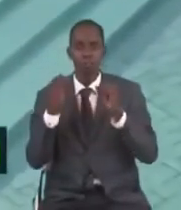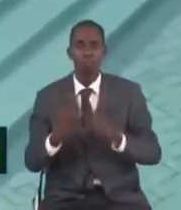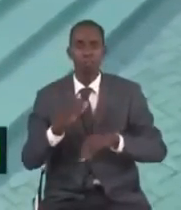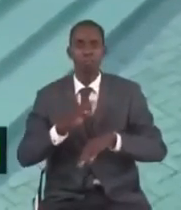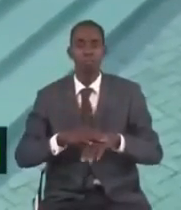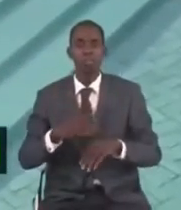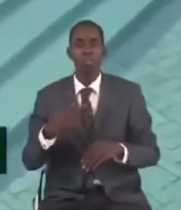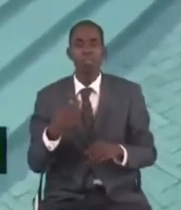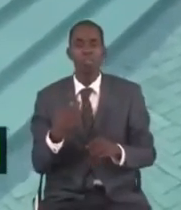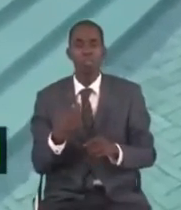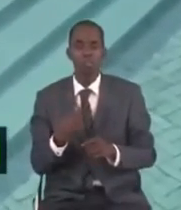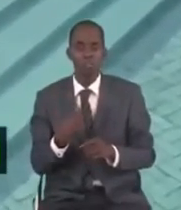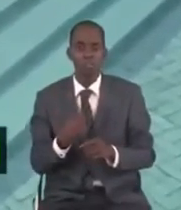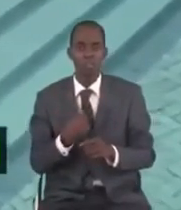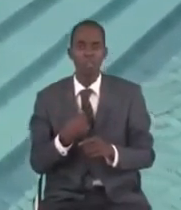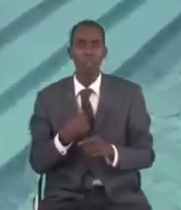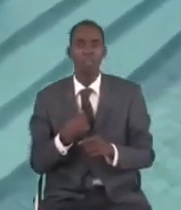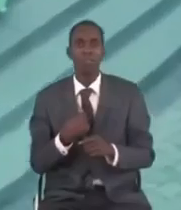me.